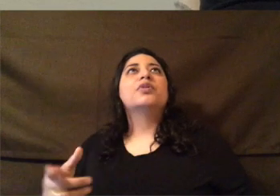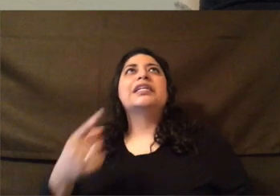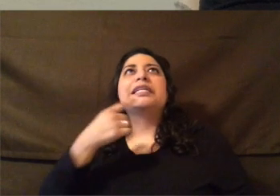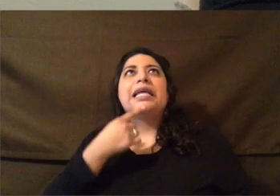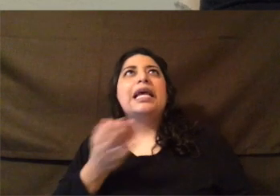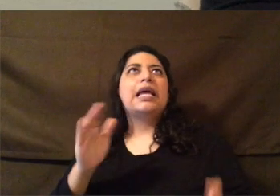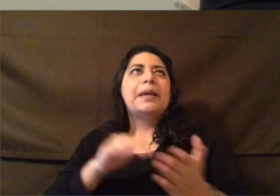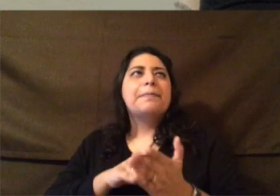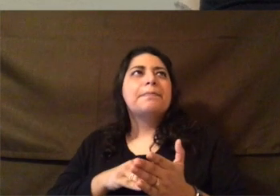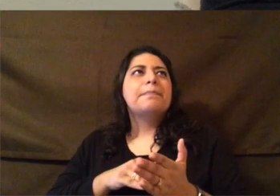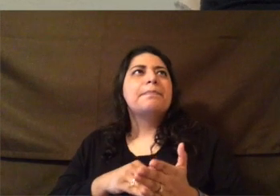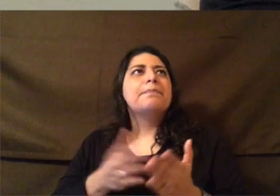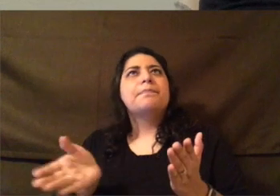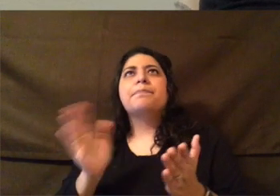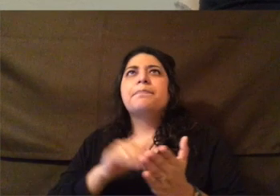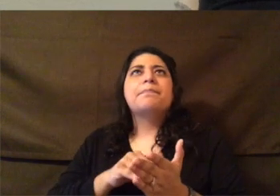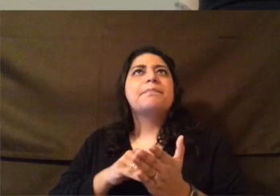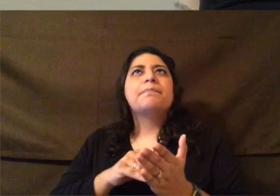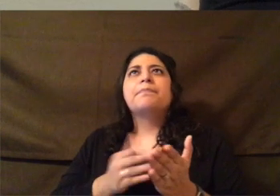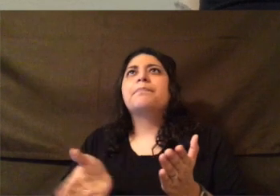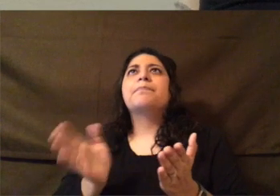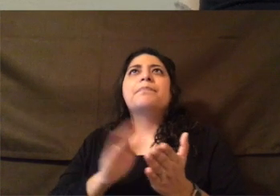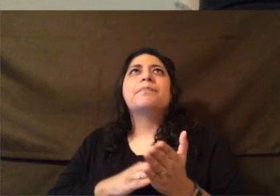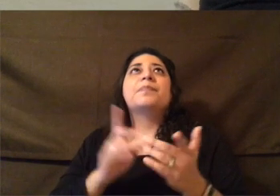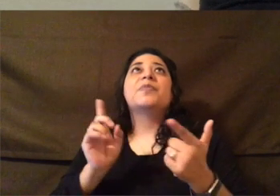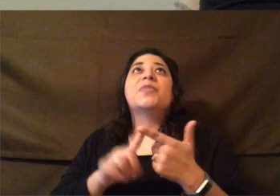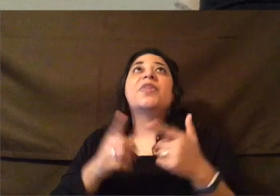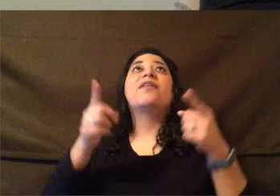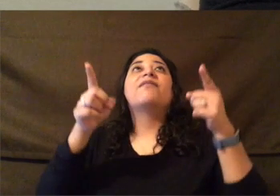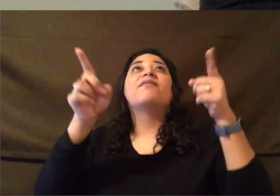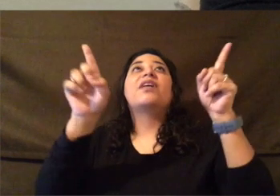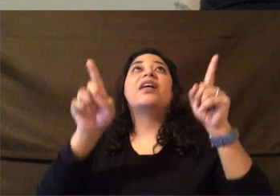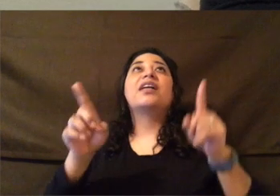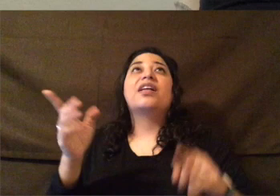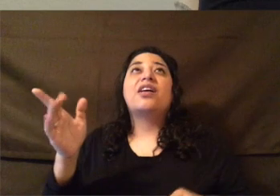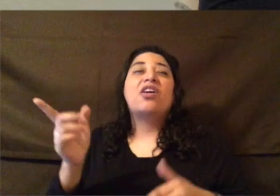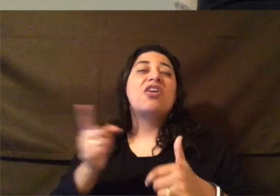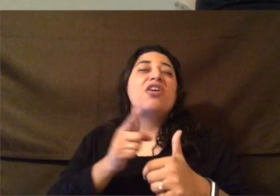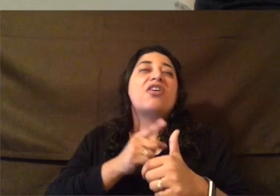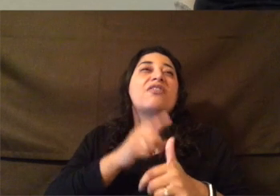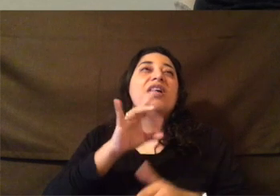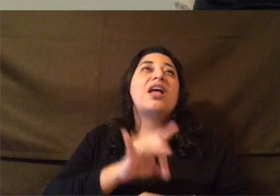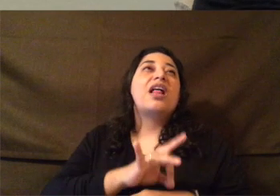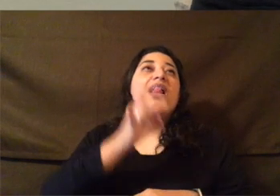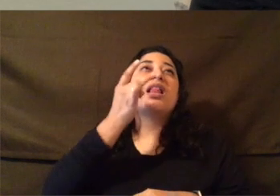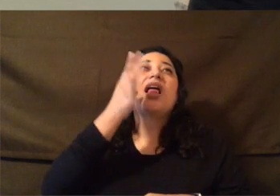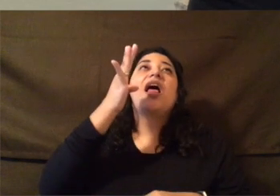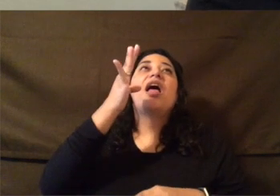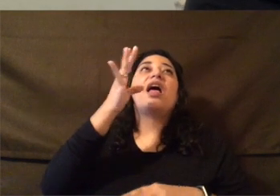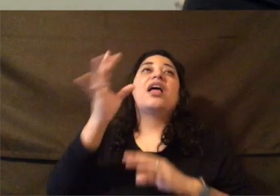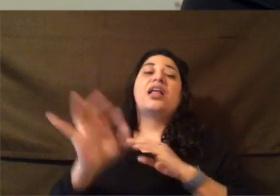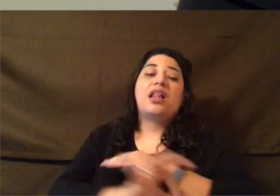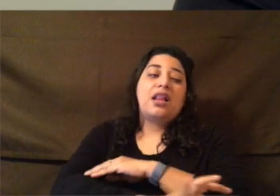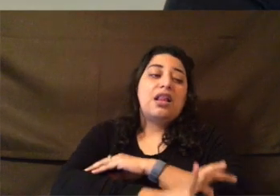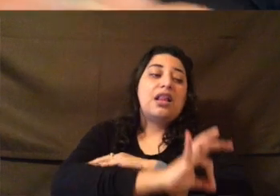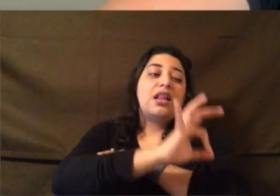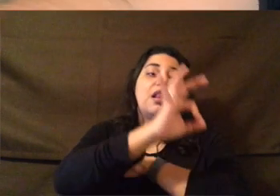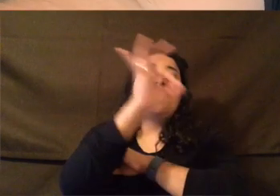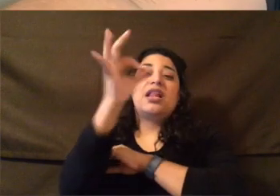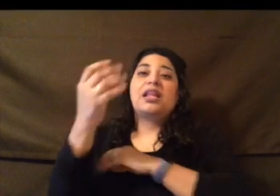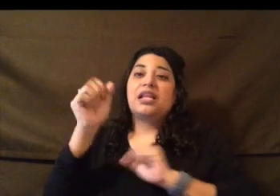as the stars on a moonless night." Over and over until at last the first light of dawn appeared.